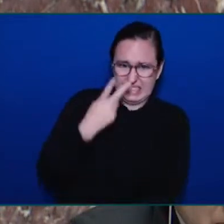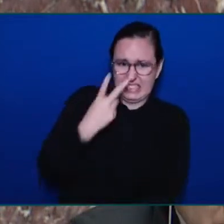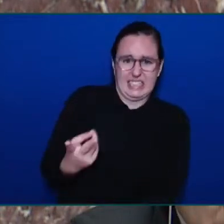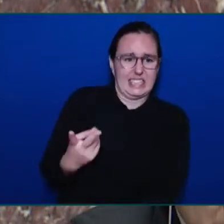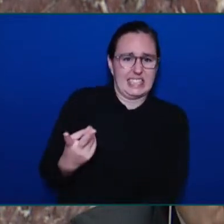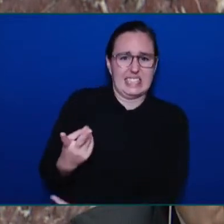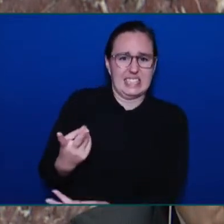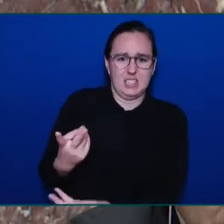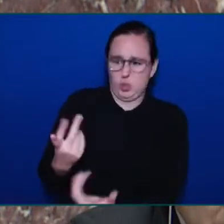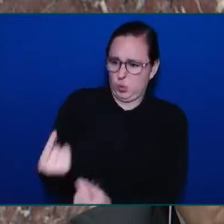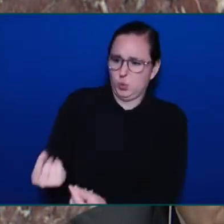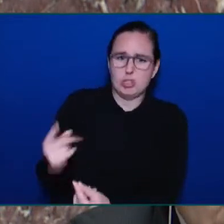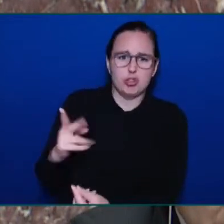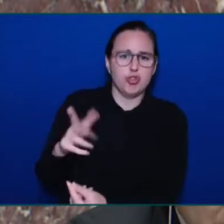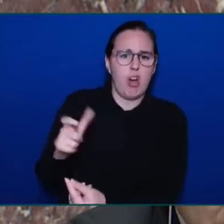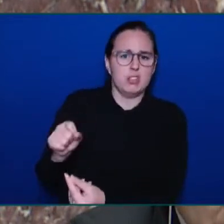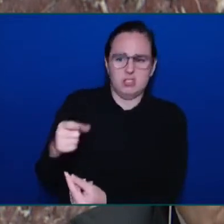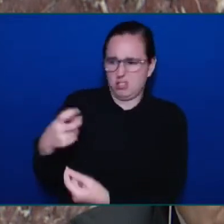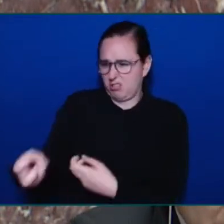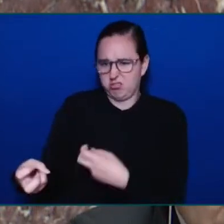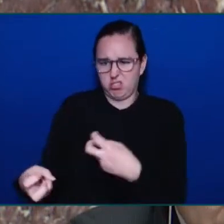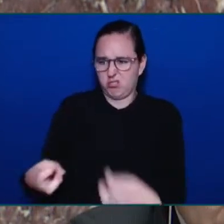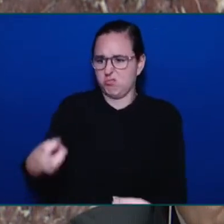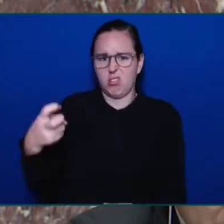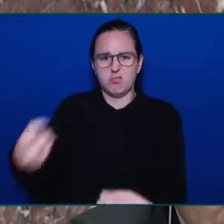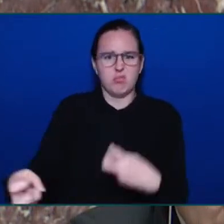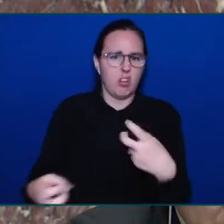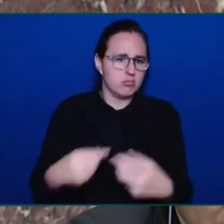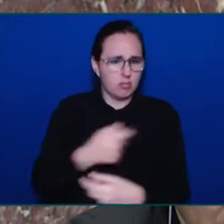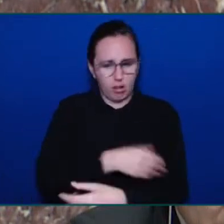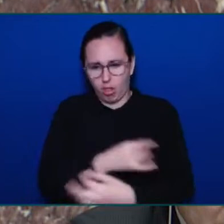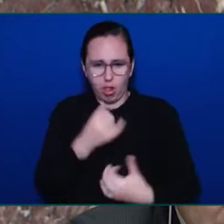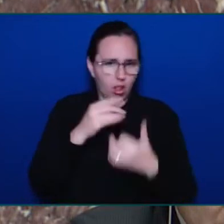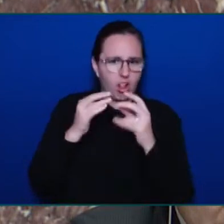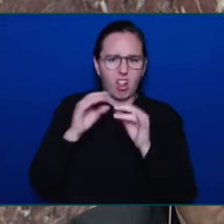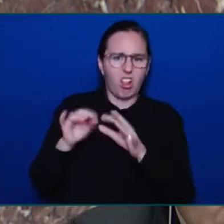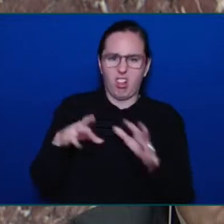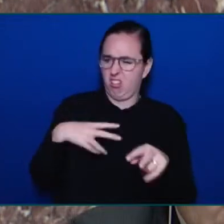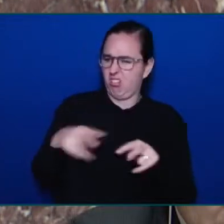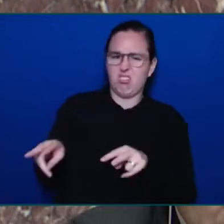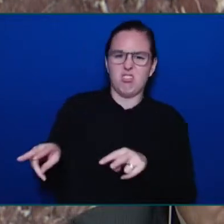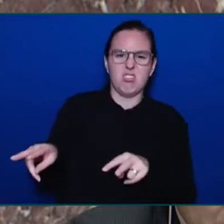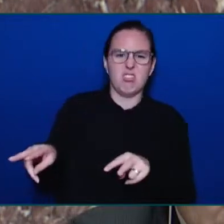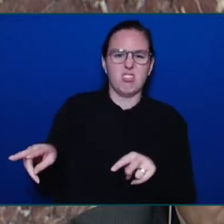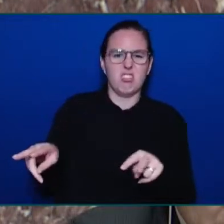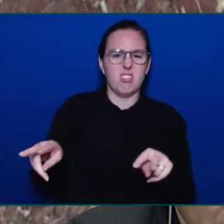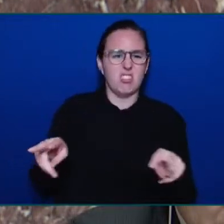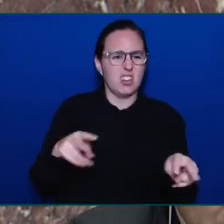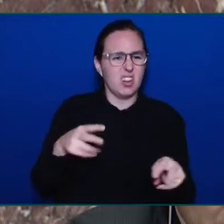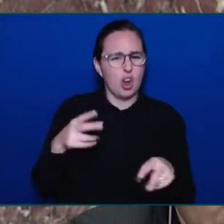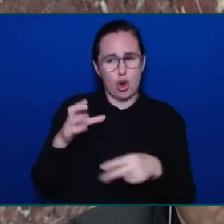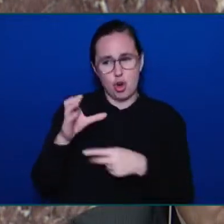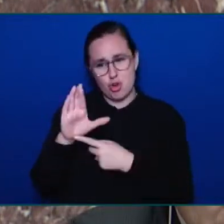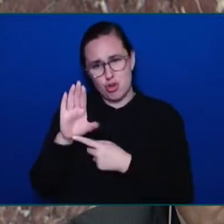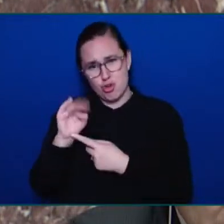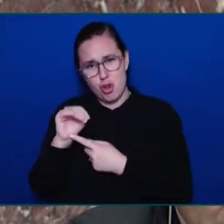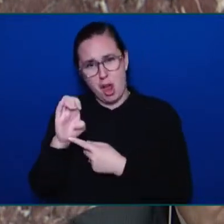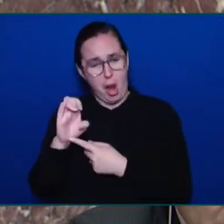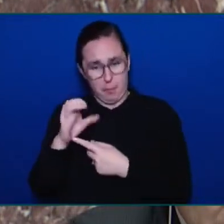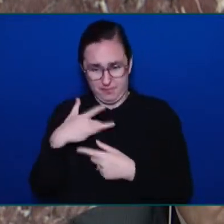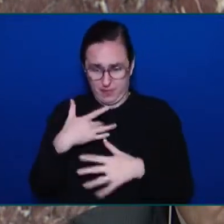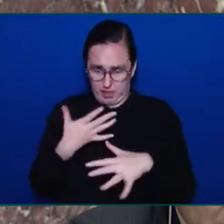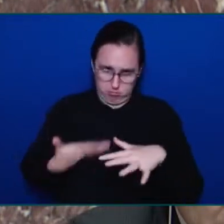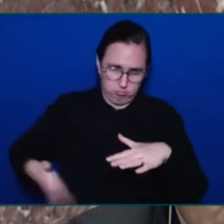And crime is worse than it has ever been. Not my words, the words of John Neate.